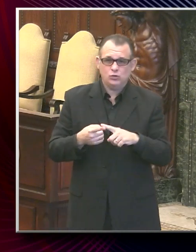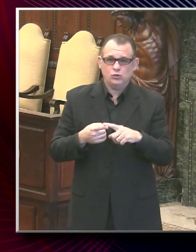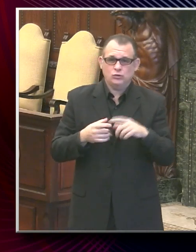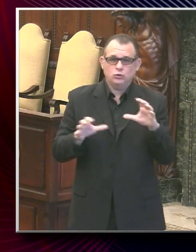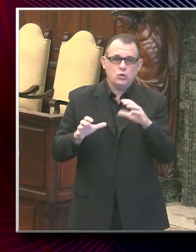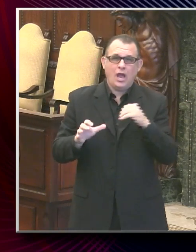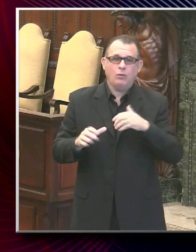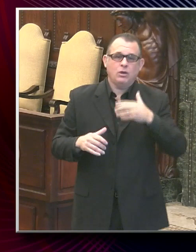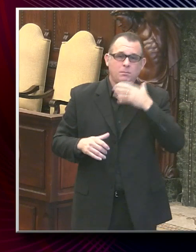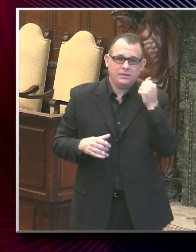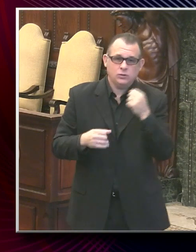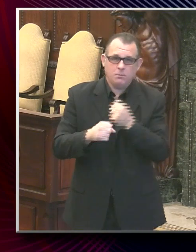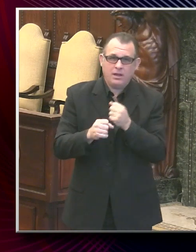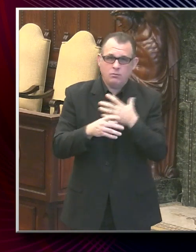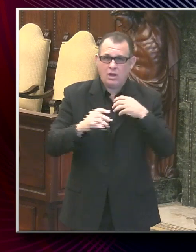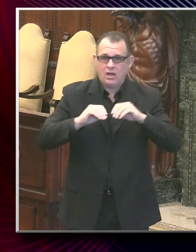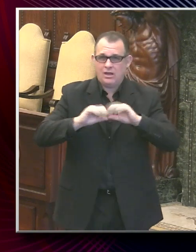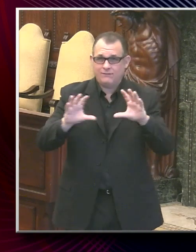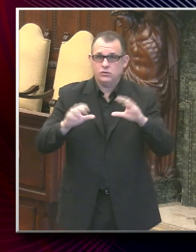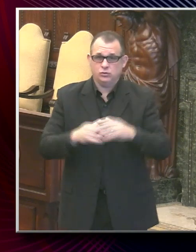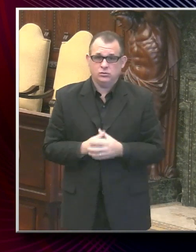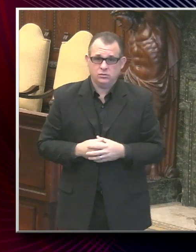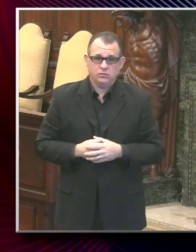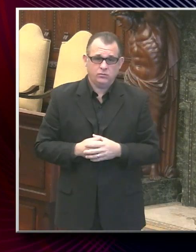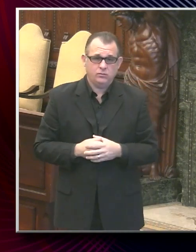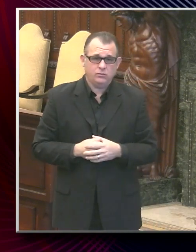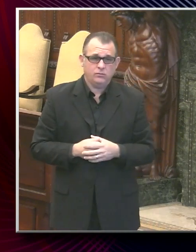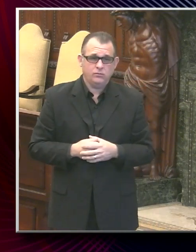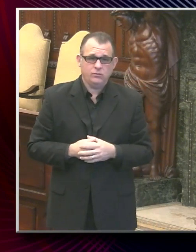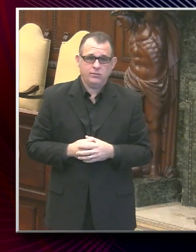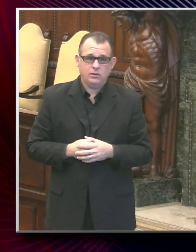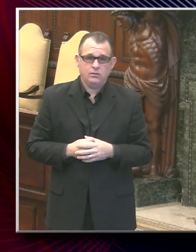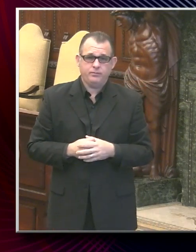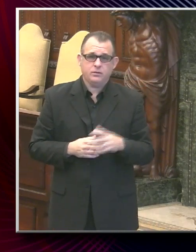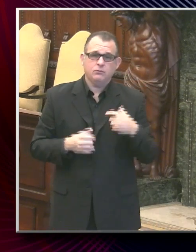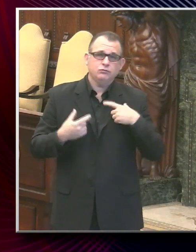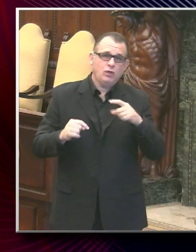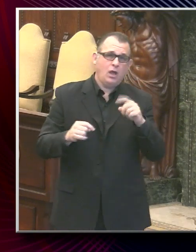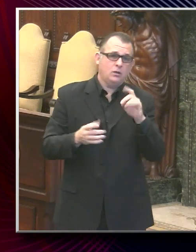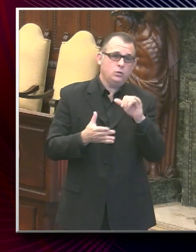that clear, and apologies if we weren't able to do that.